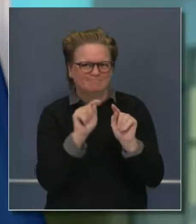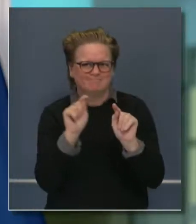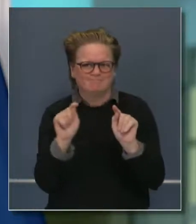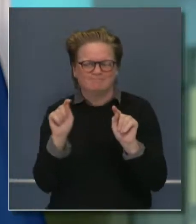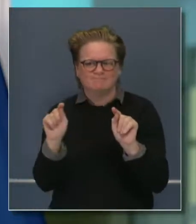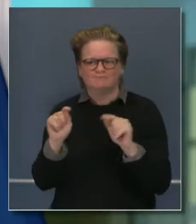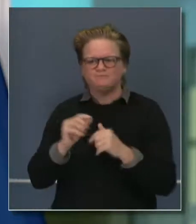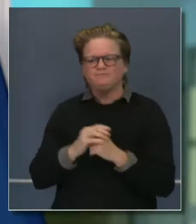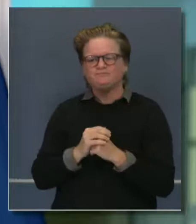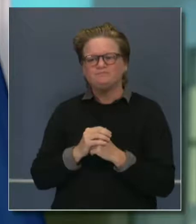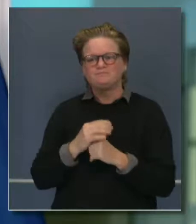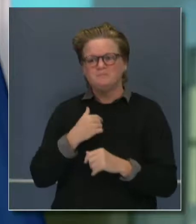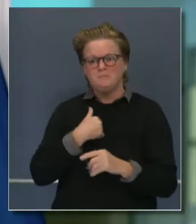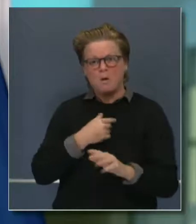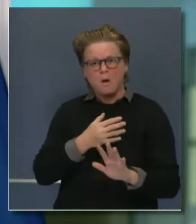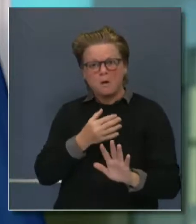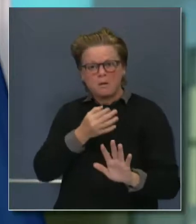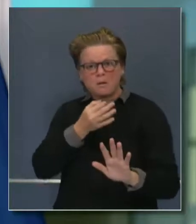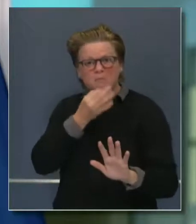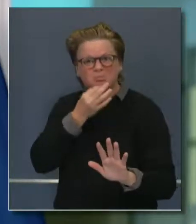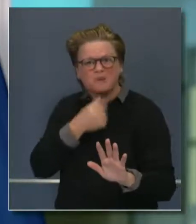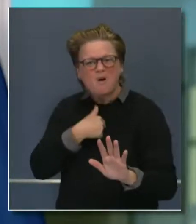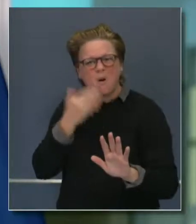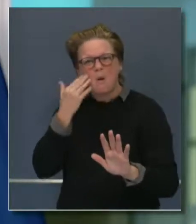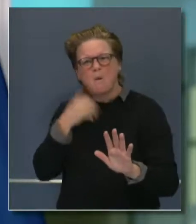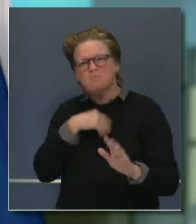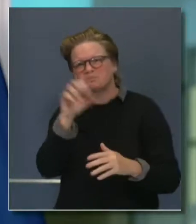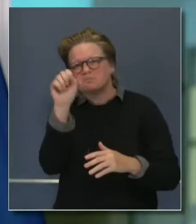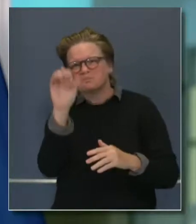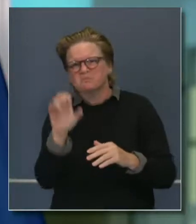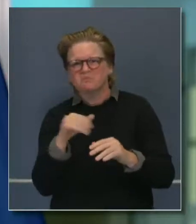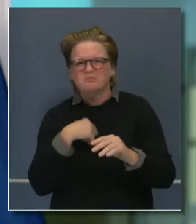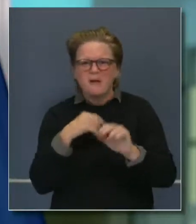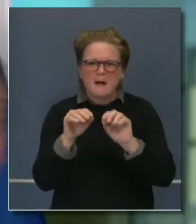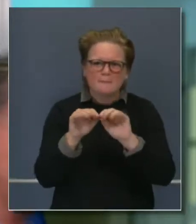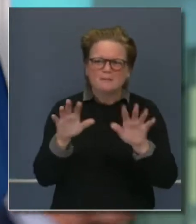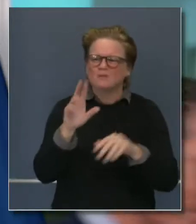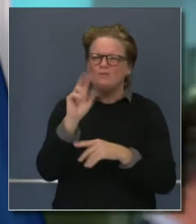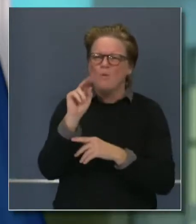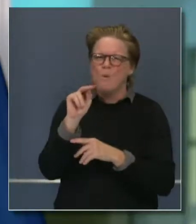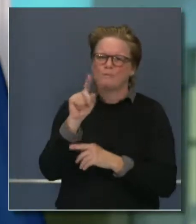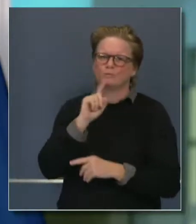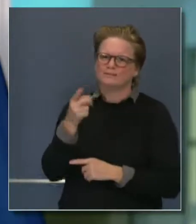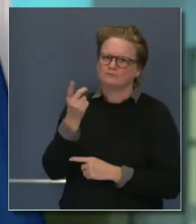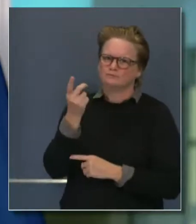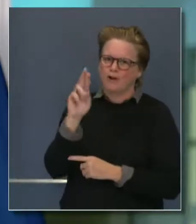critical question, and I want to be able to answer it as effectively as we can. Dr. Galley?